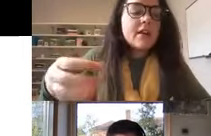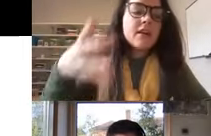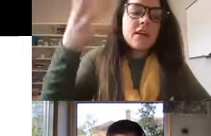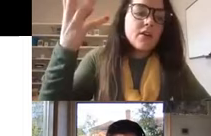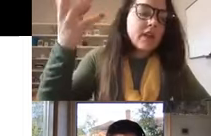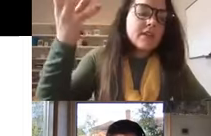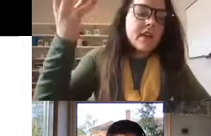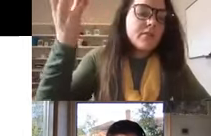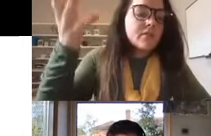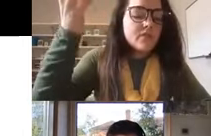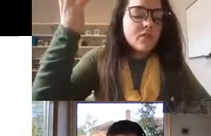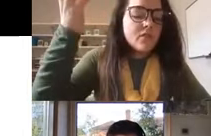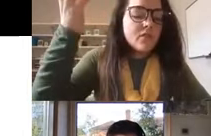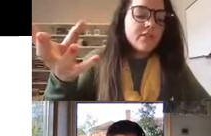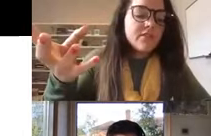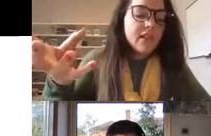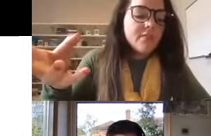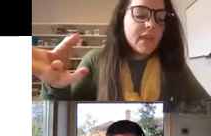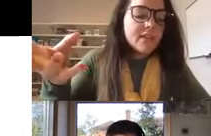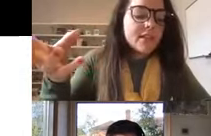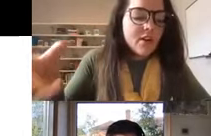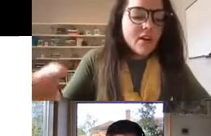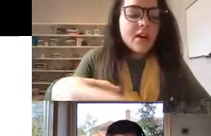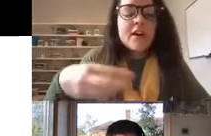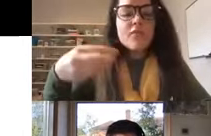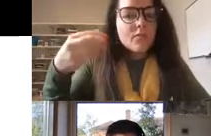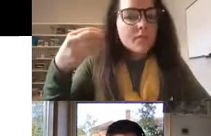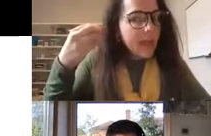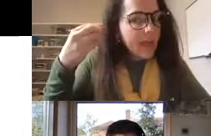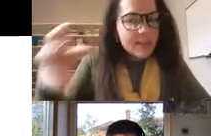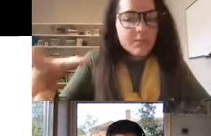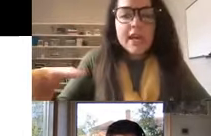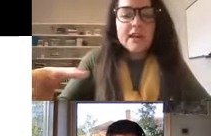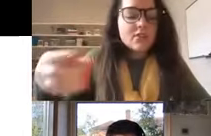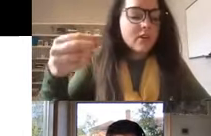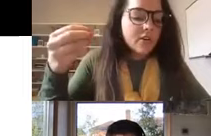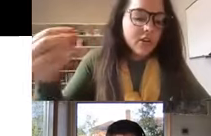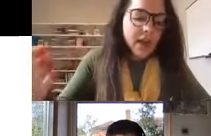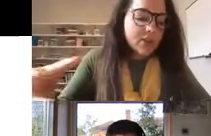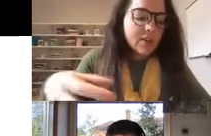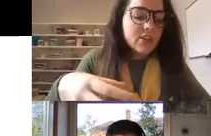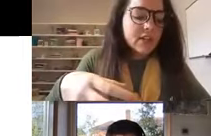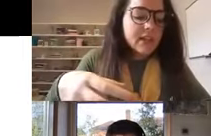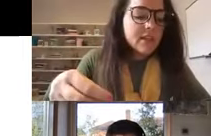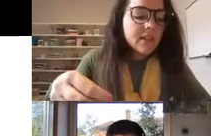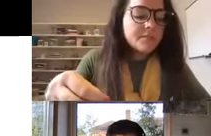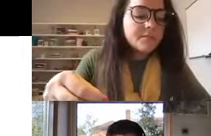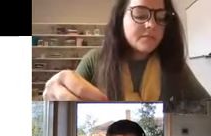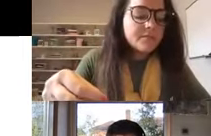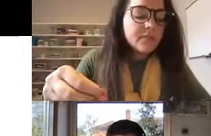that, examples for underdevelopment are deeply ahistorical and